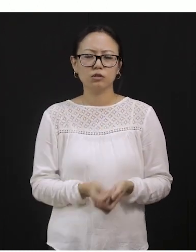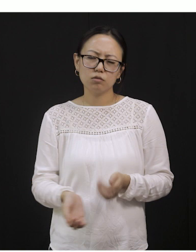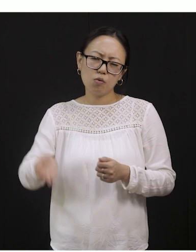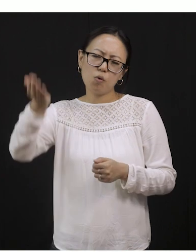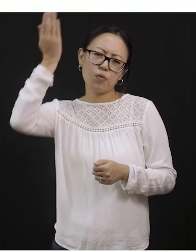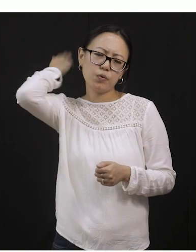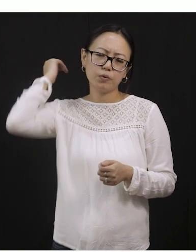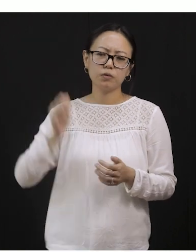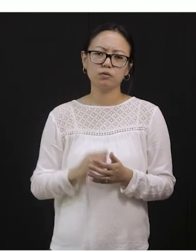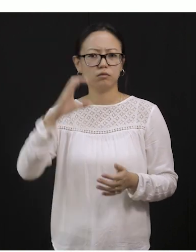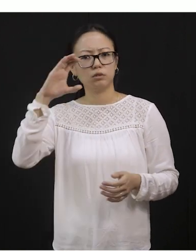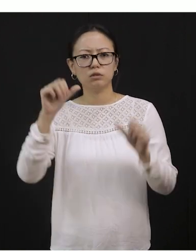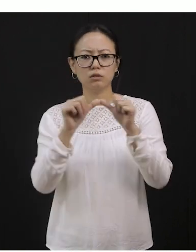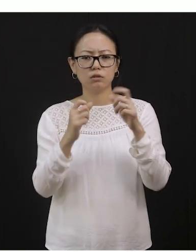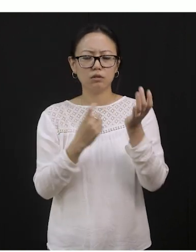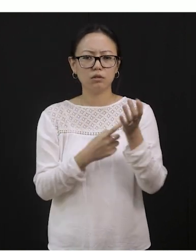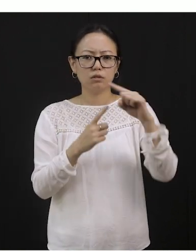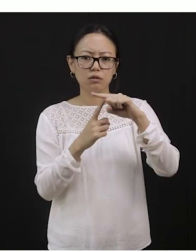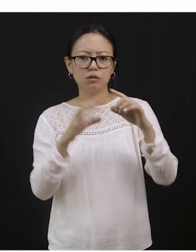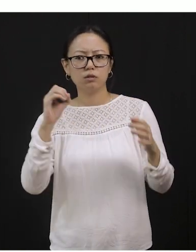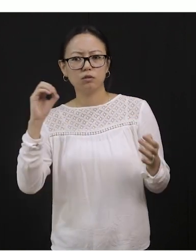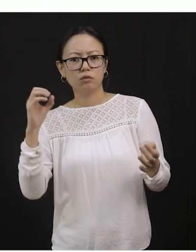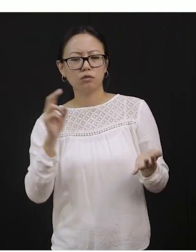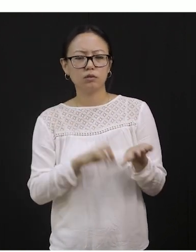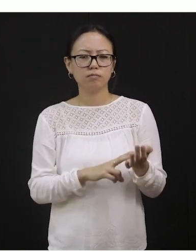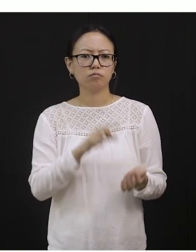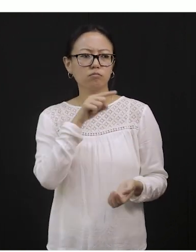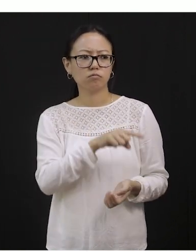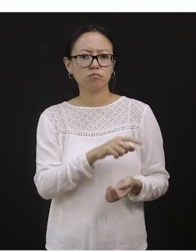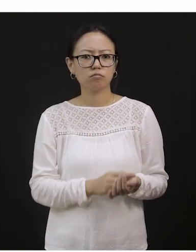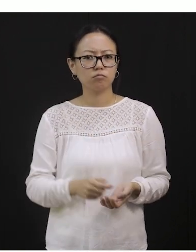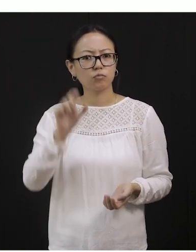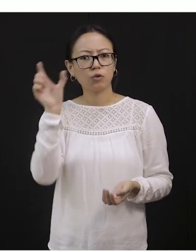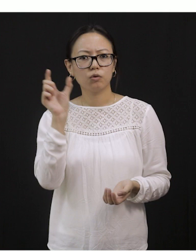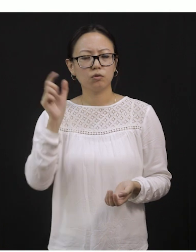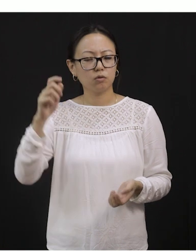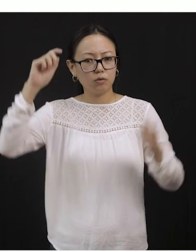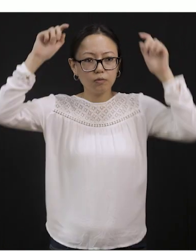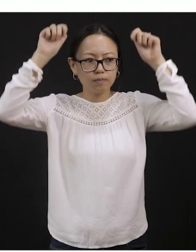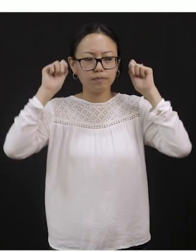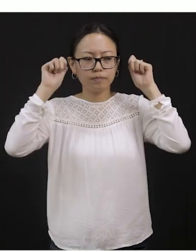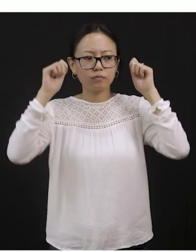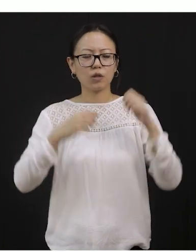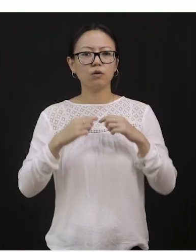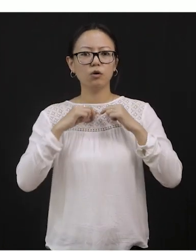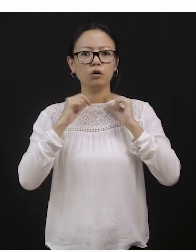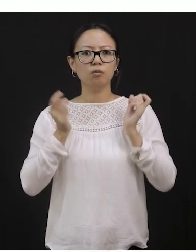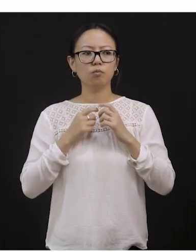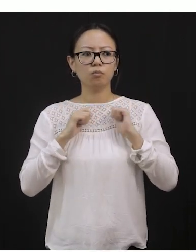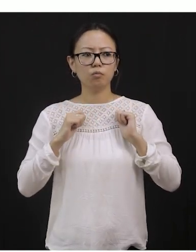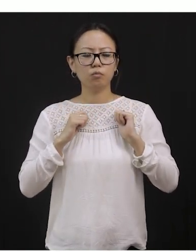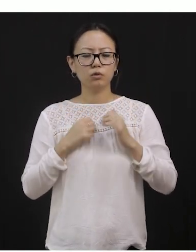like, and he wears a cap. Donald Duck wears a bow tie, and he also wears a sailor shirt. Sailor, you know